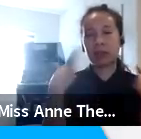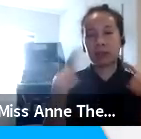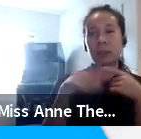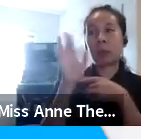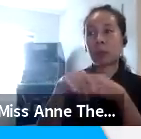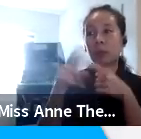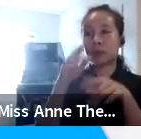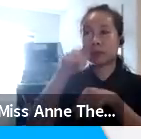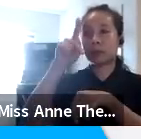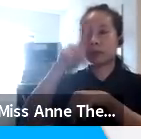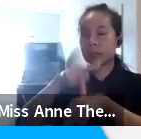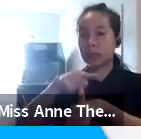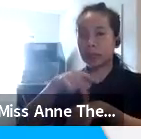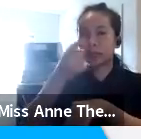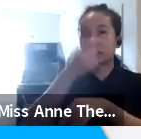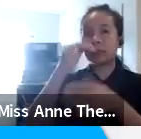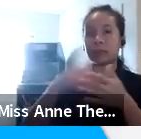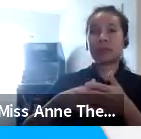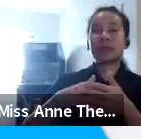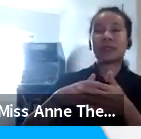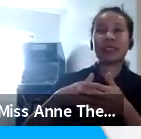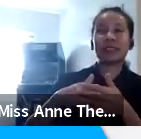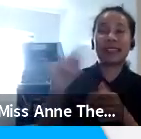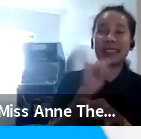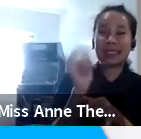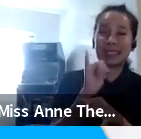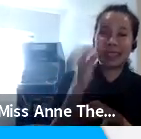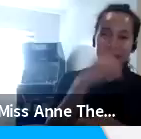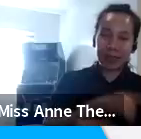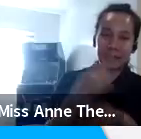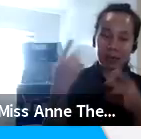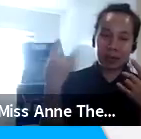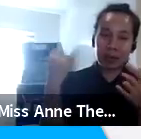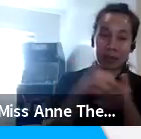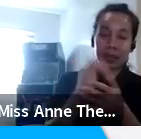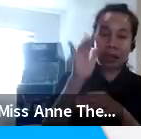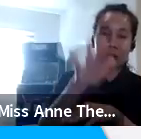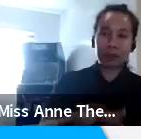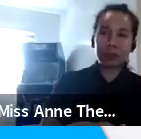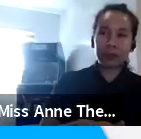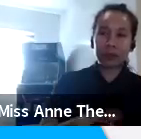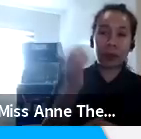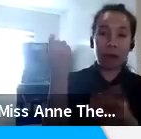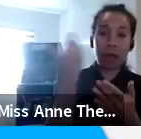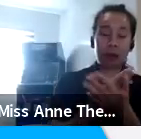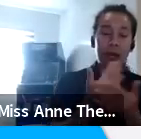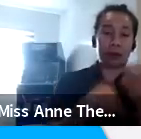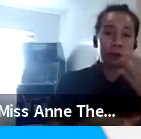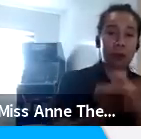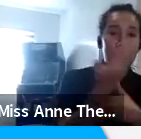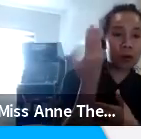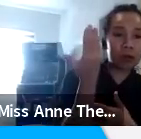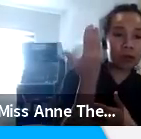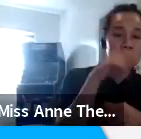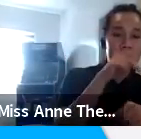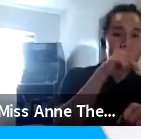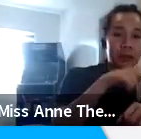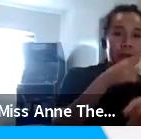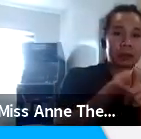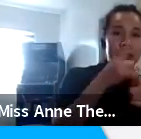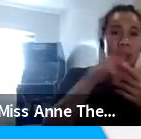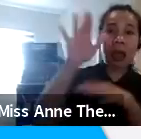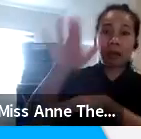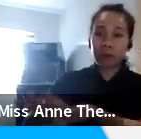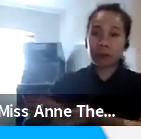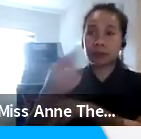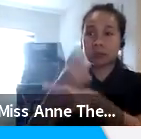next flight at 2 o'clock in the afternoon to catch because you need to be in Korea, in Busan, Korea, in the